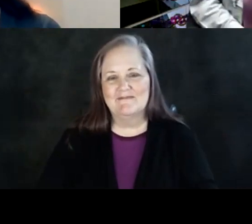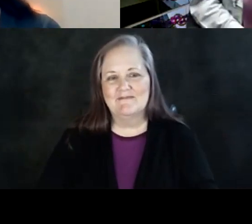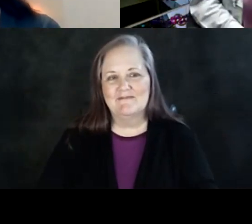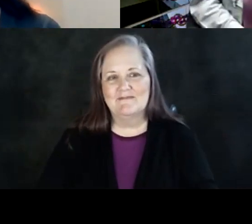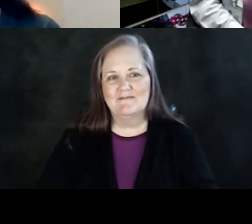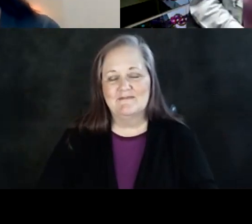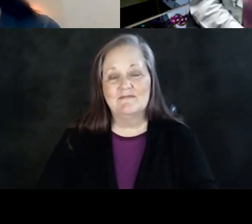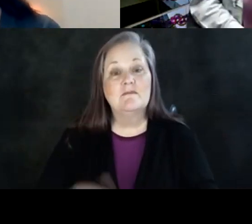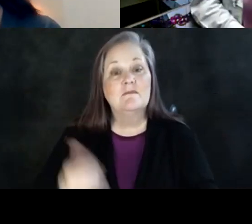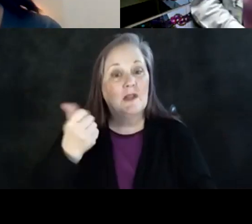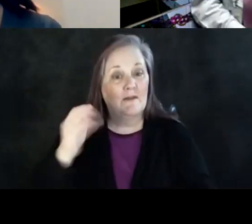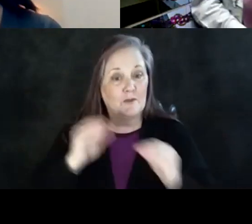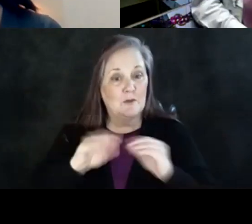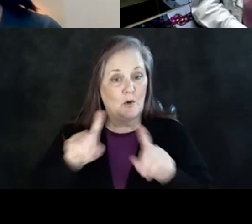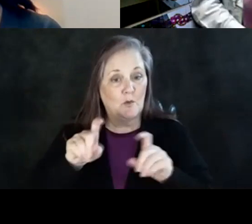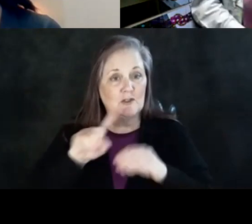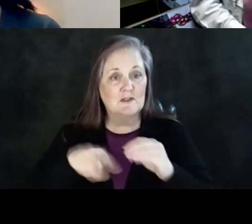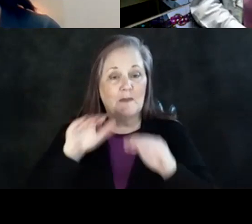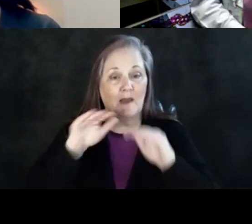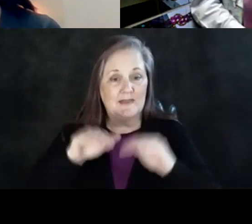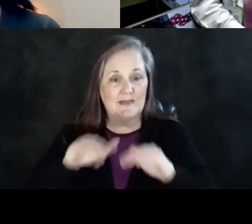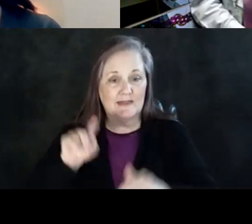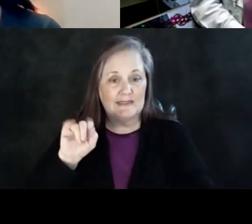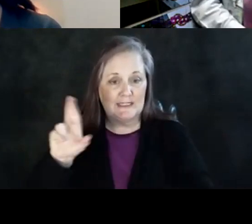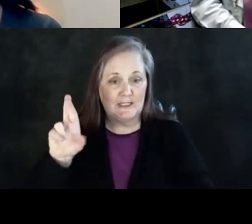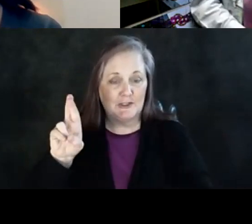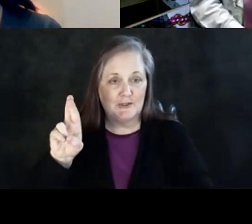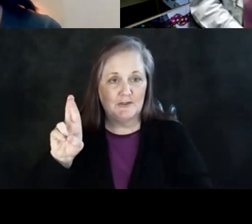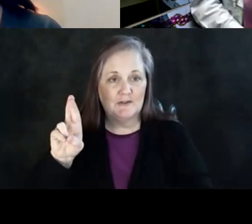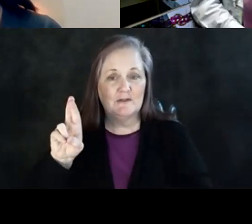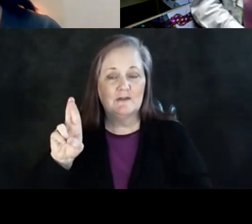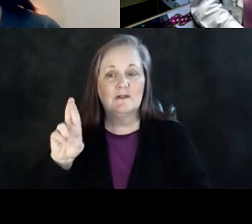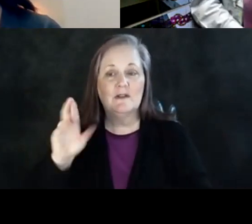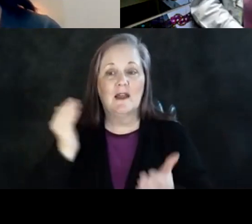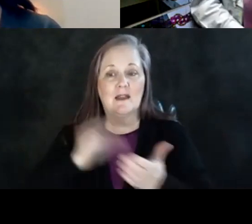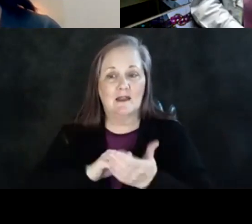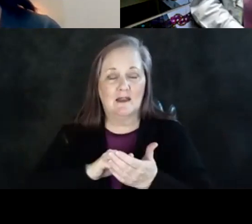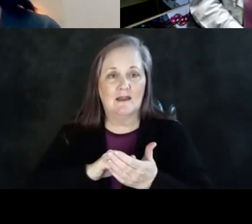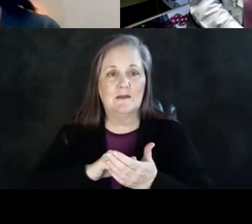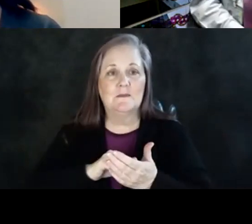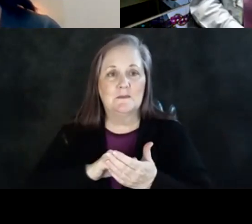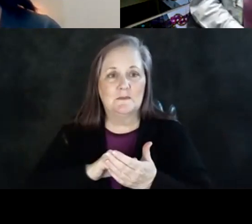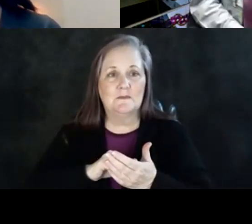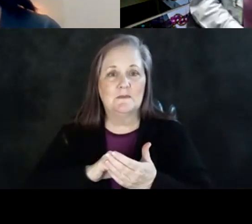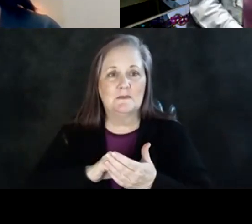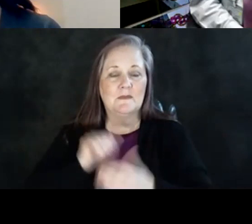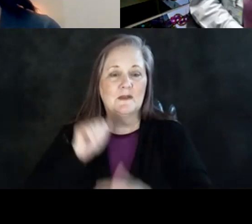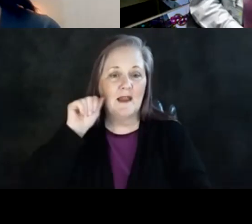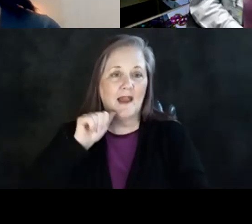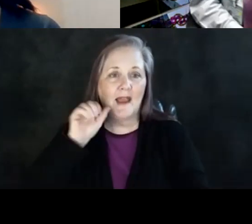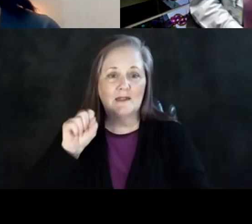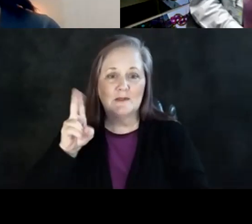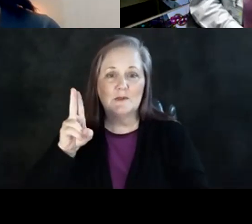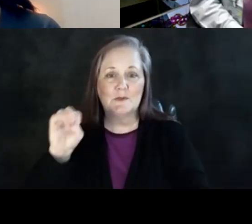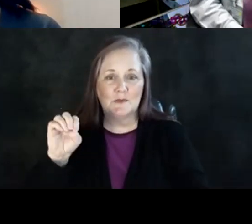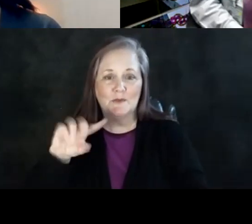Okay, I see a few more questions about the tier. Again, just to Aunt Sue and our tortilla maker, which phase.